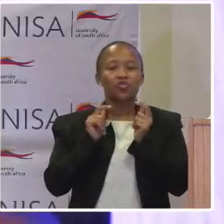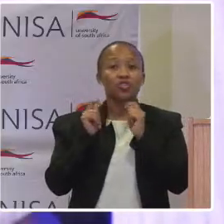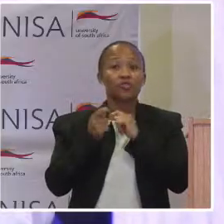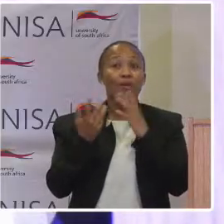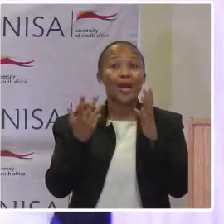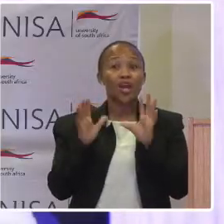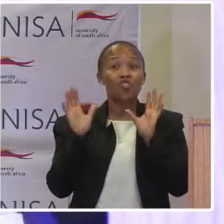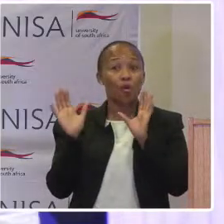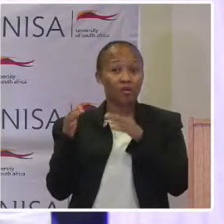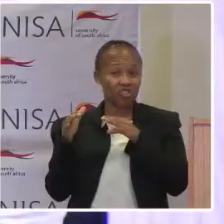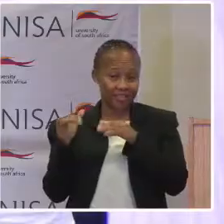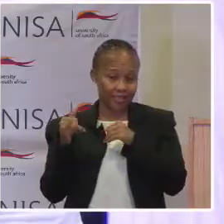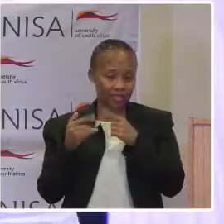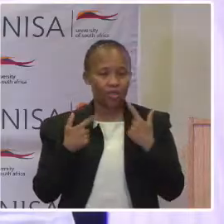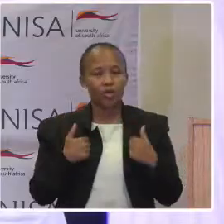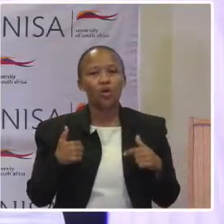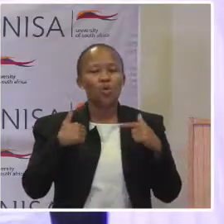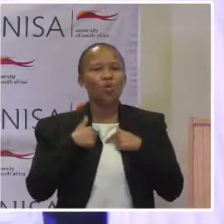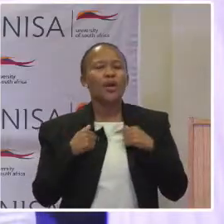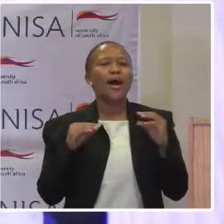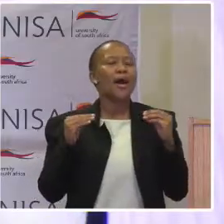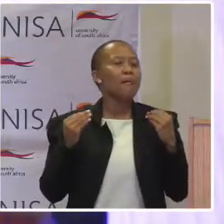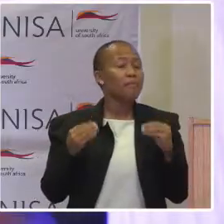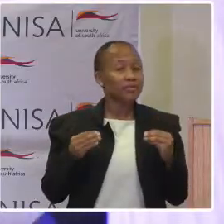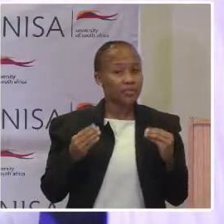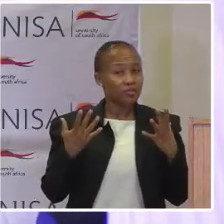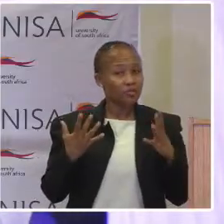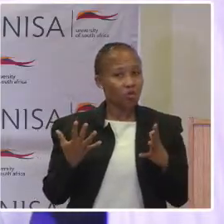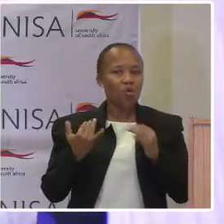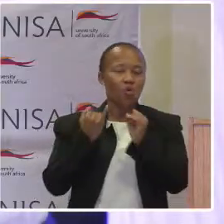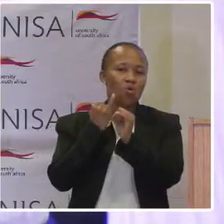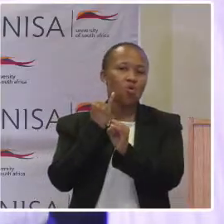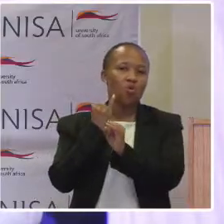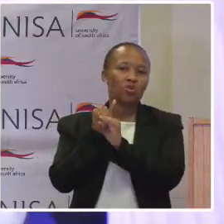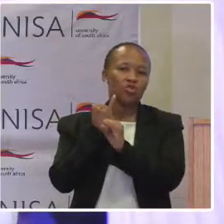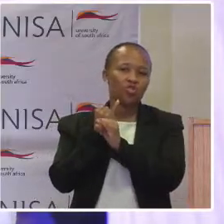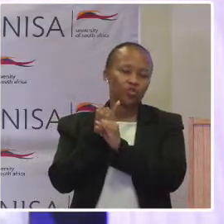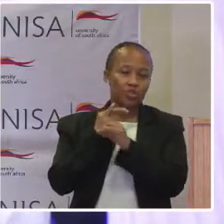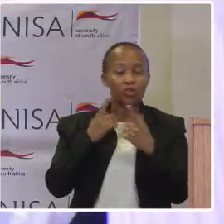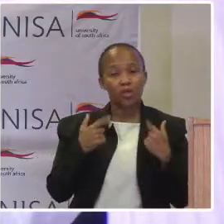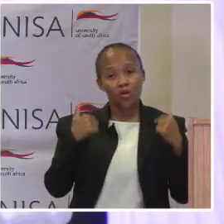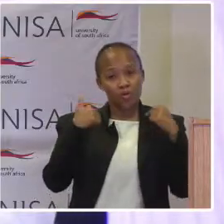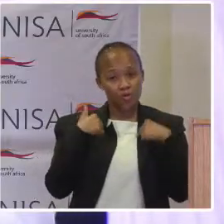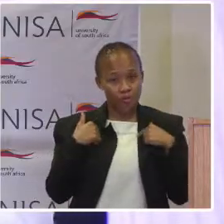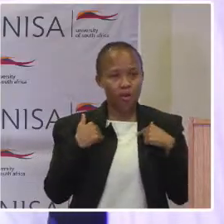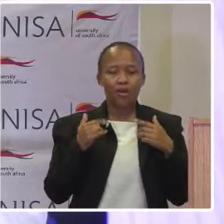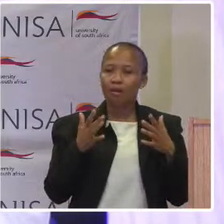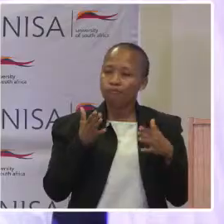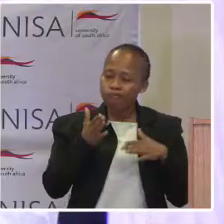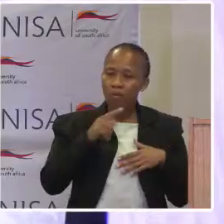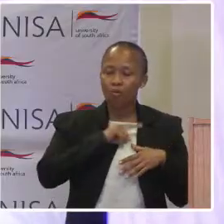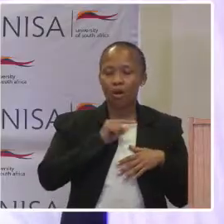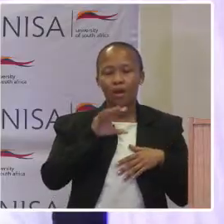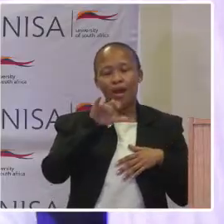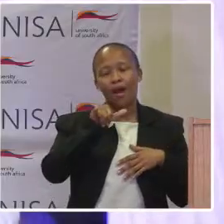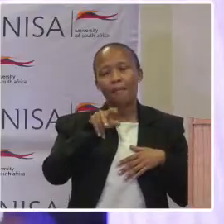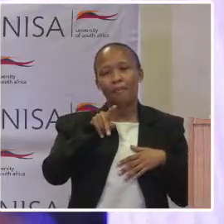Commercialization. We are an entity of the institution. We exist because of the IPR Act